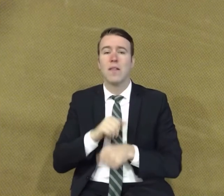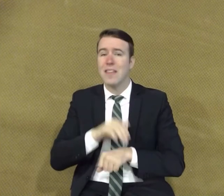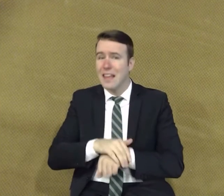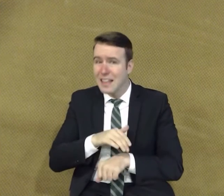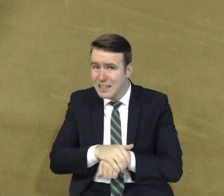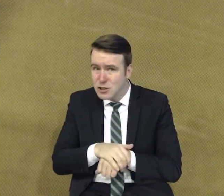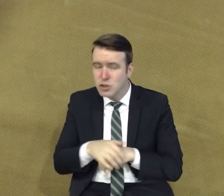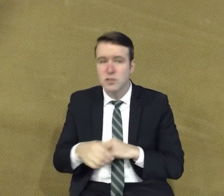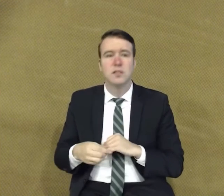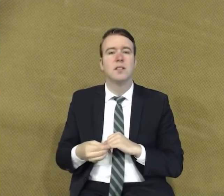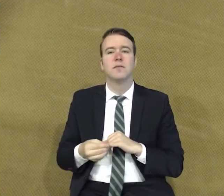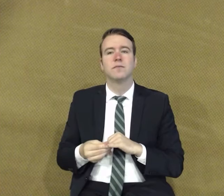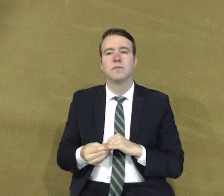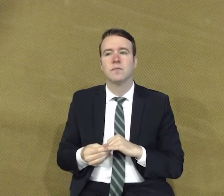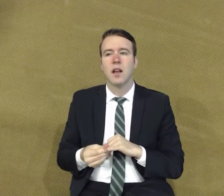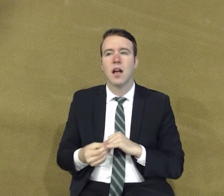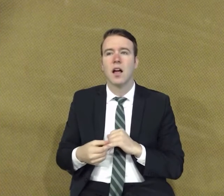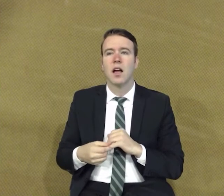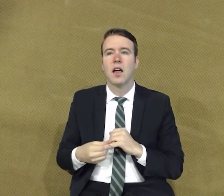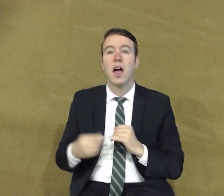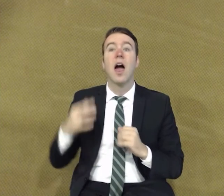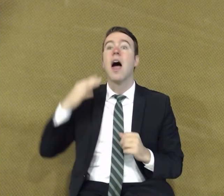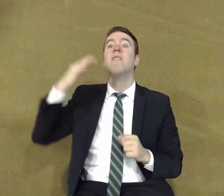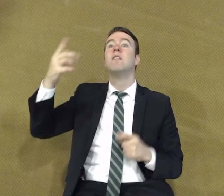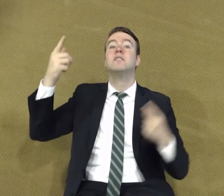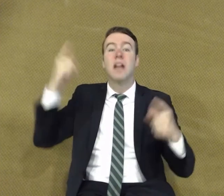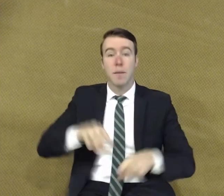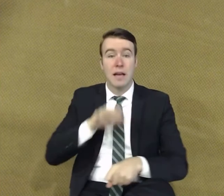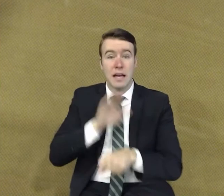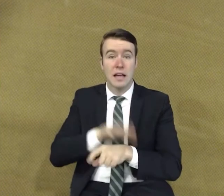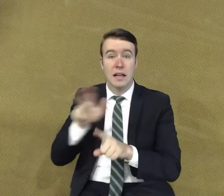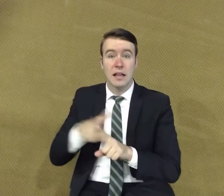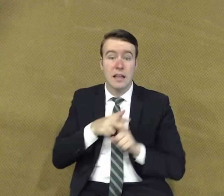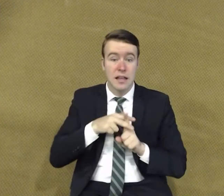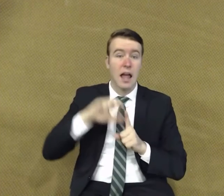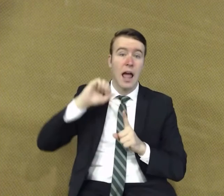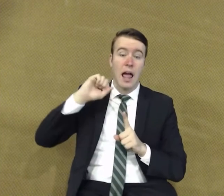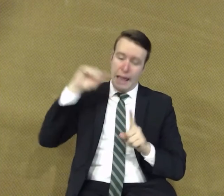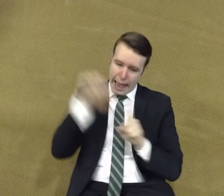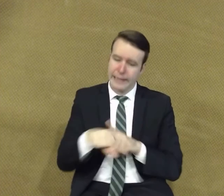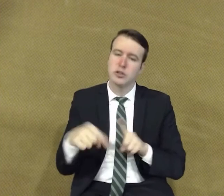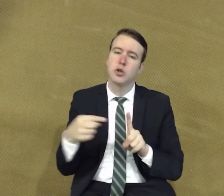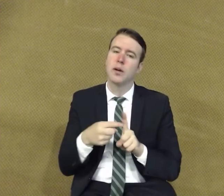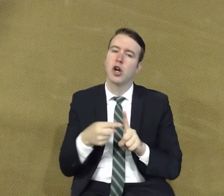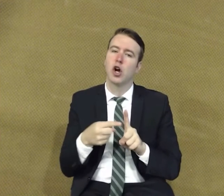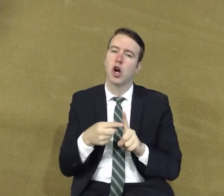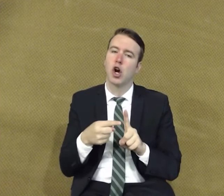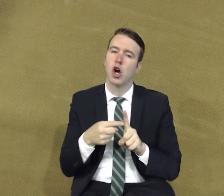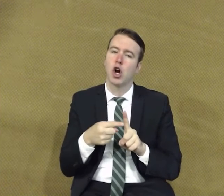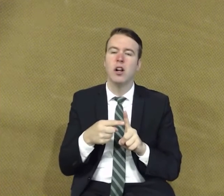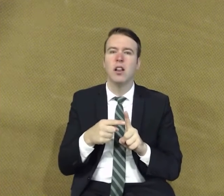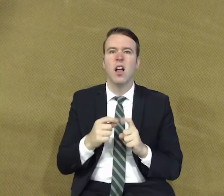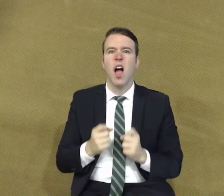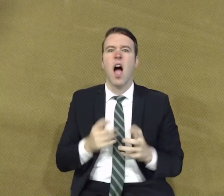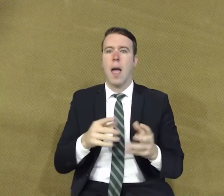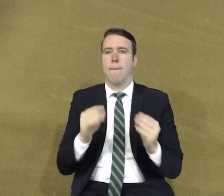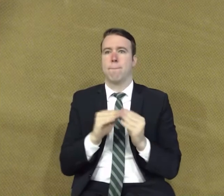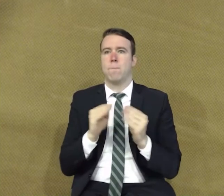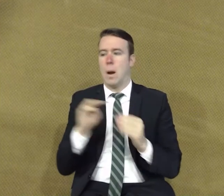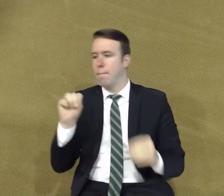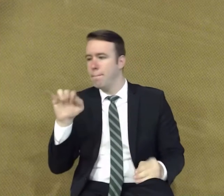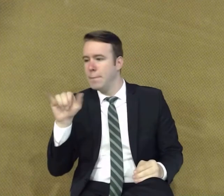and eventually was executed, which added just more mystery to her life and